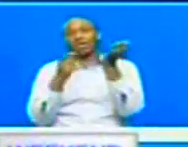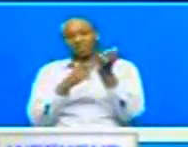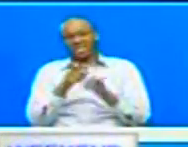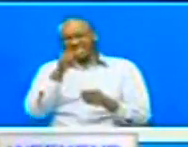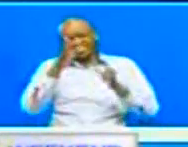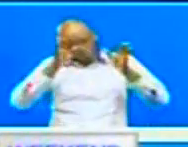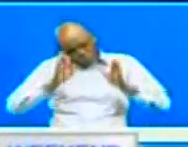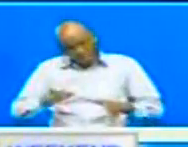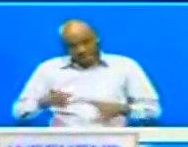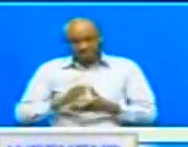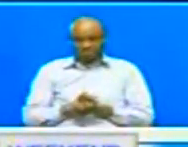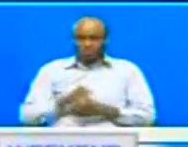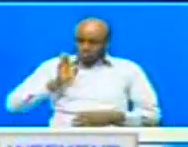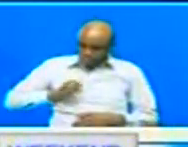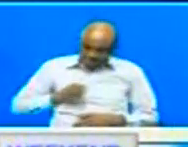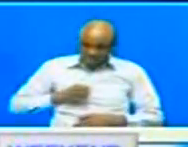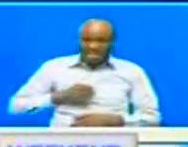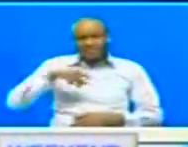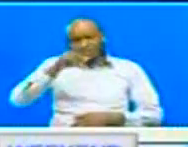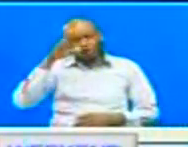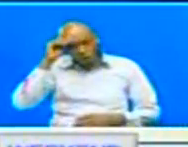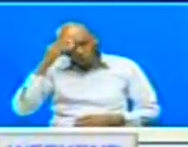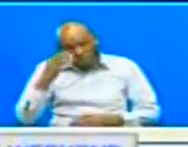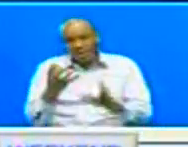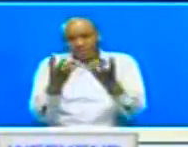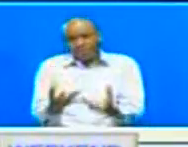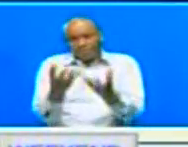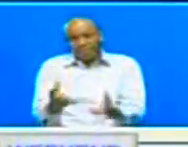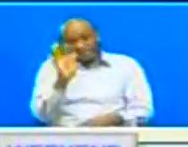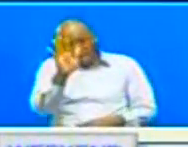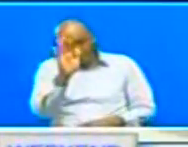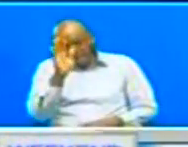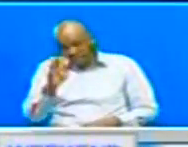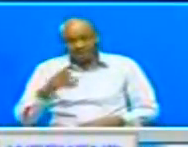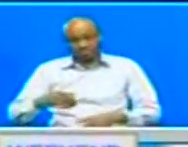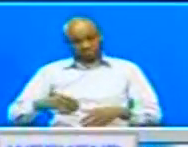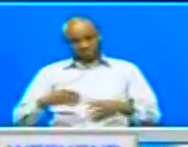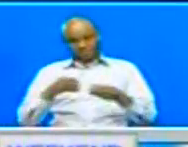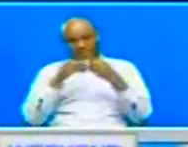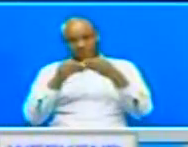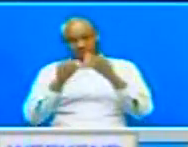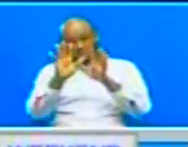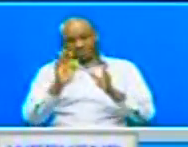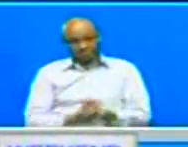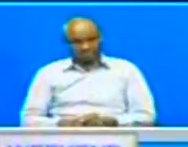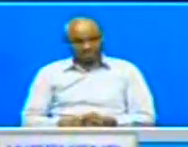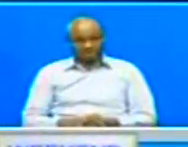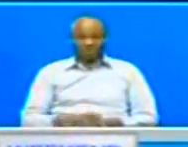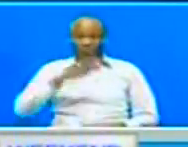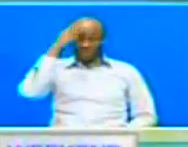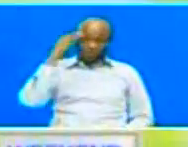Huyu mwanamke alijulikana vipi kwamba makalio yake hayakuwa ya kuzaliwa nayo? Bwana